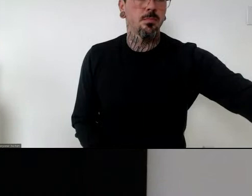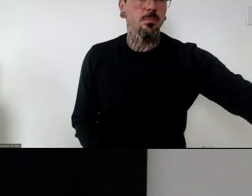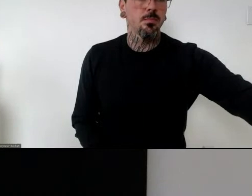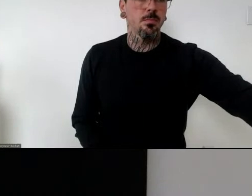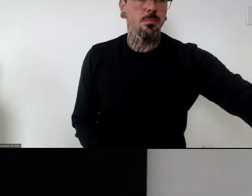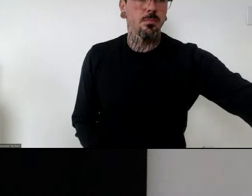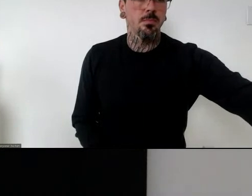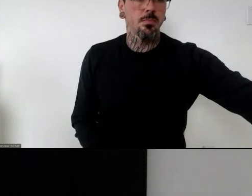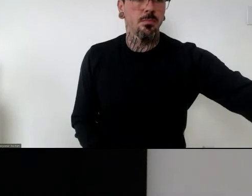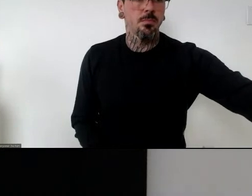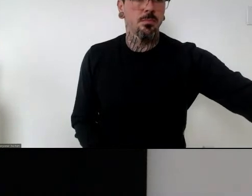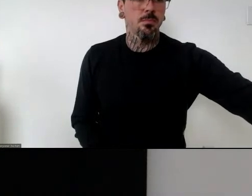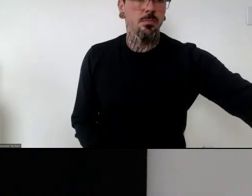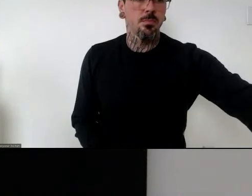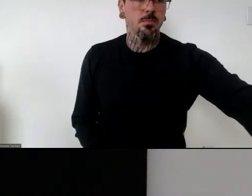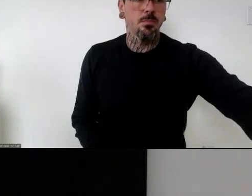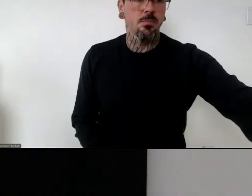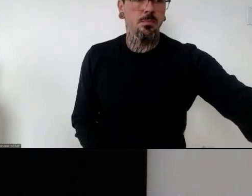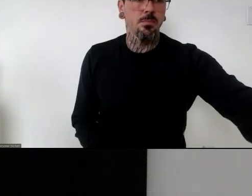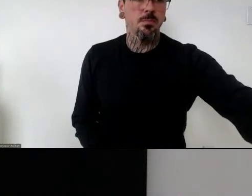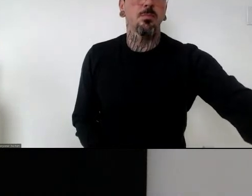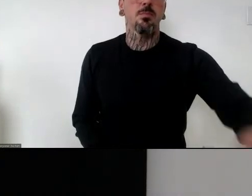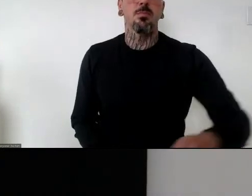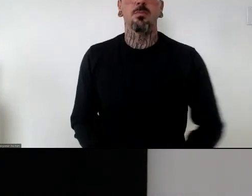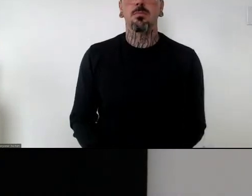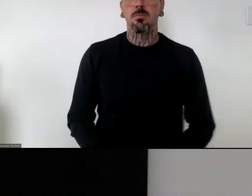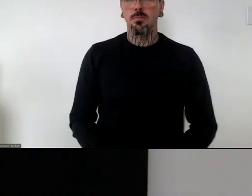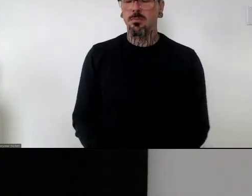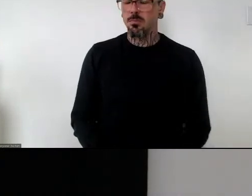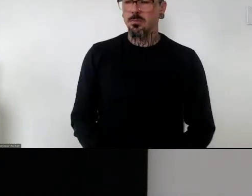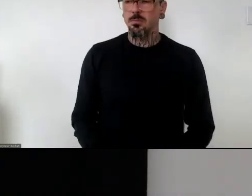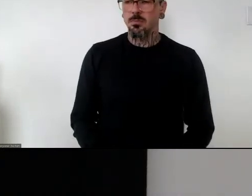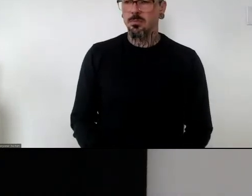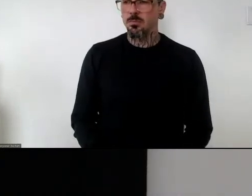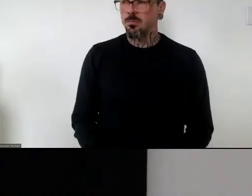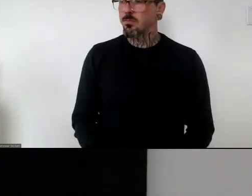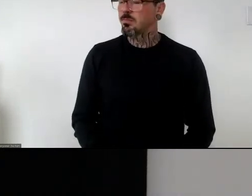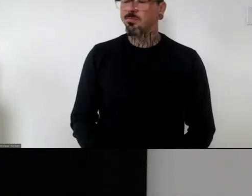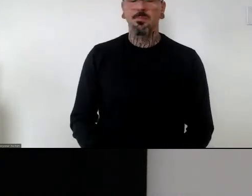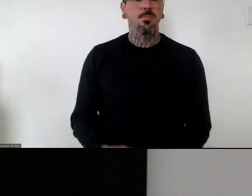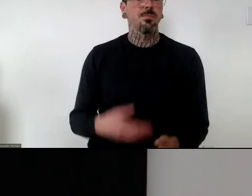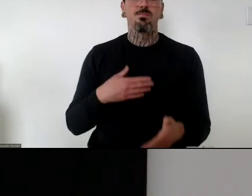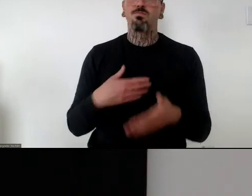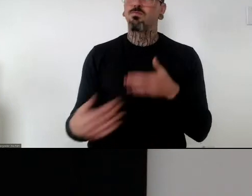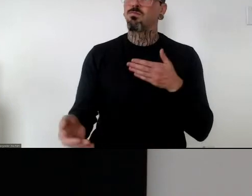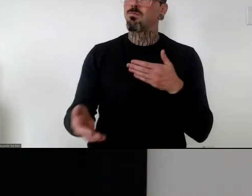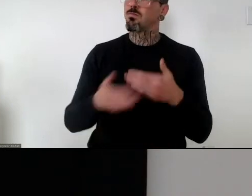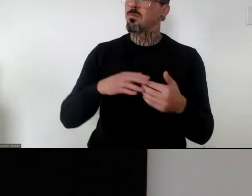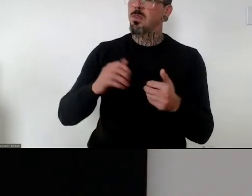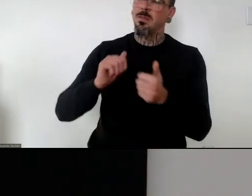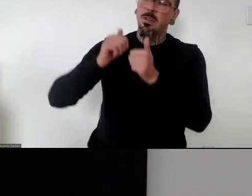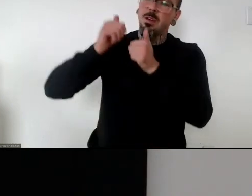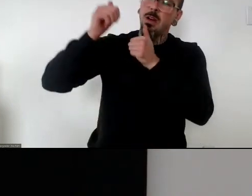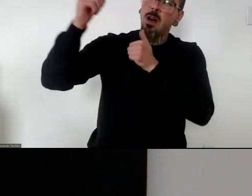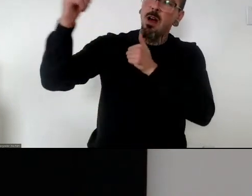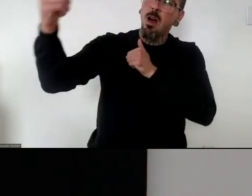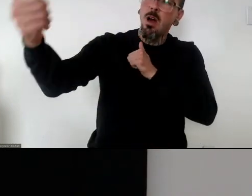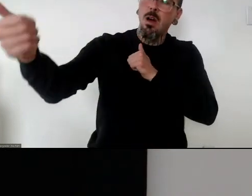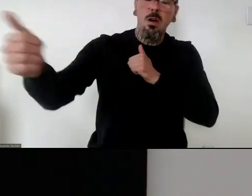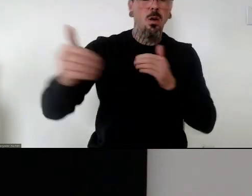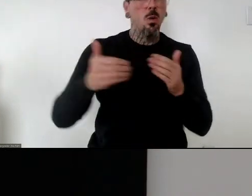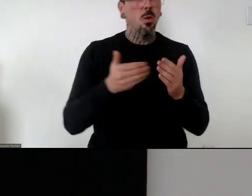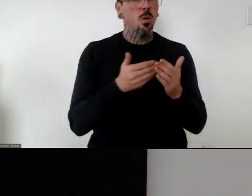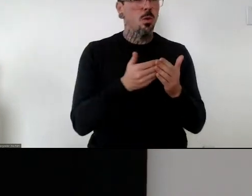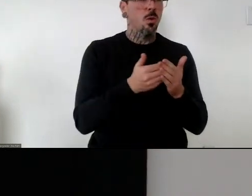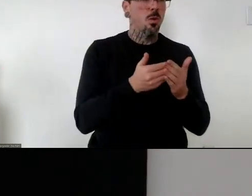No matter how long, how near, how far, led by sister